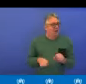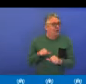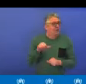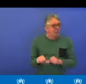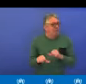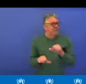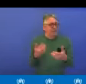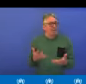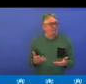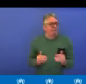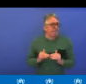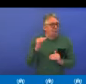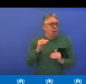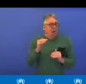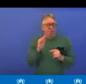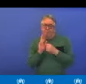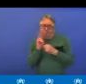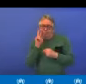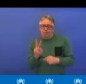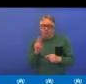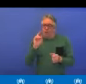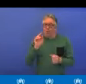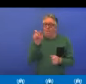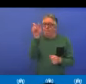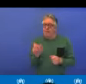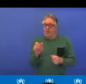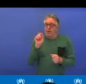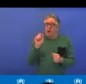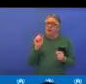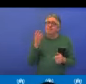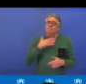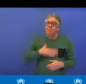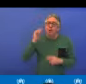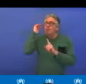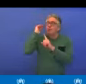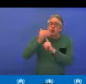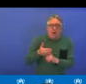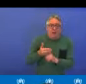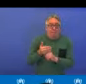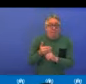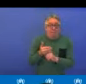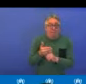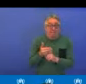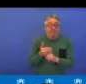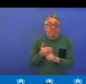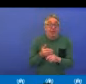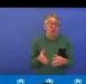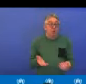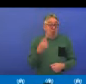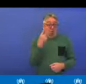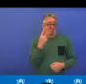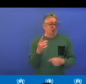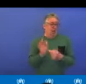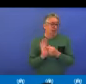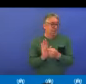asylum seekers and other persons that we work with within the same system. So this is just one very concrete example